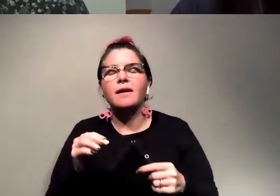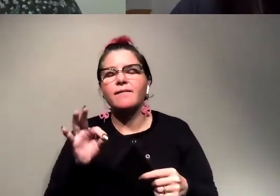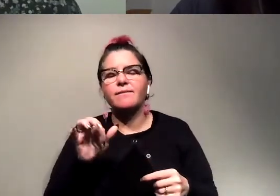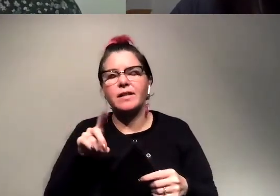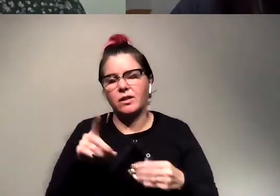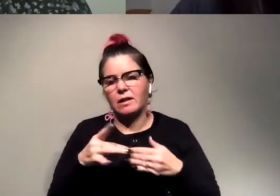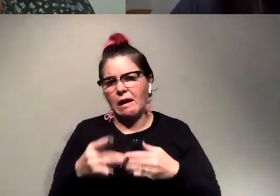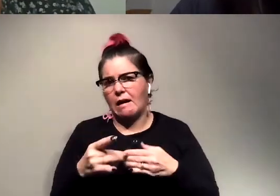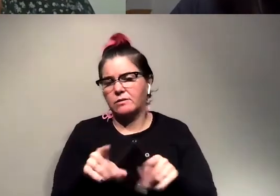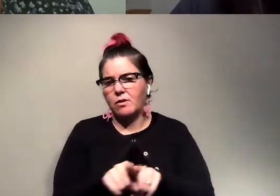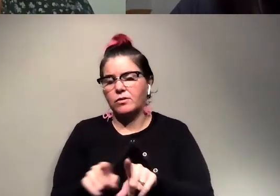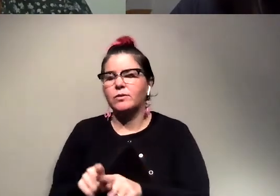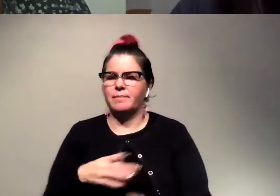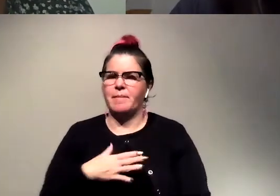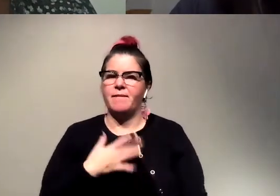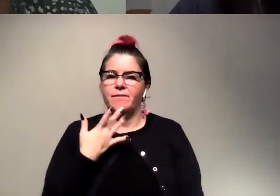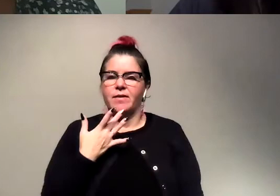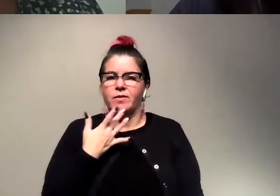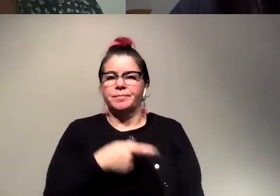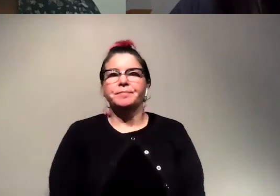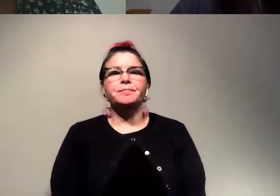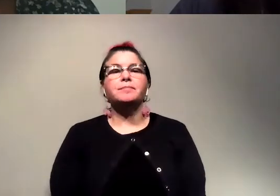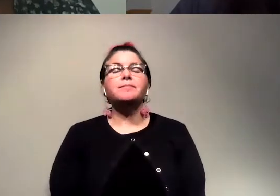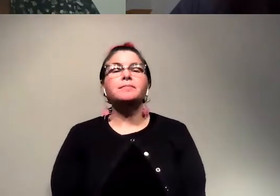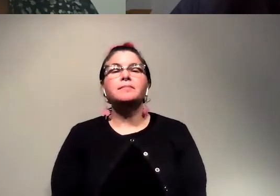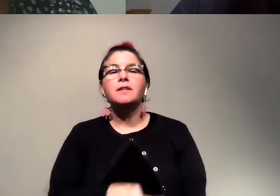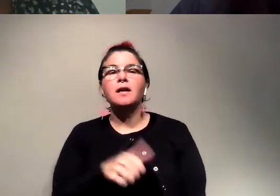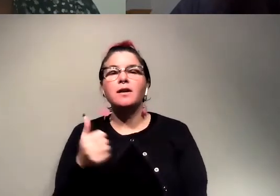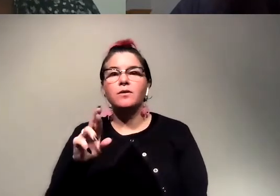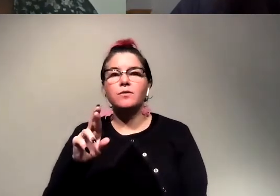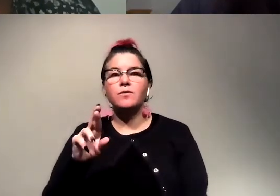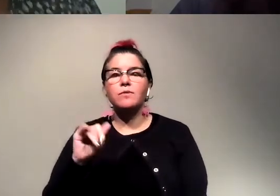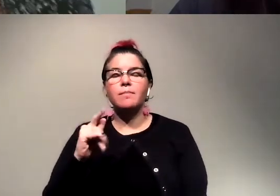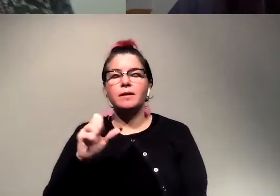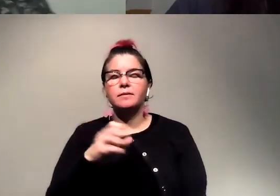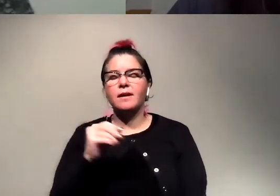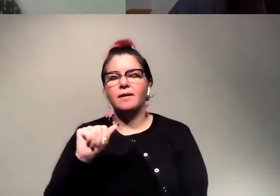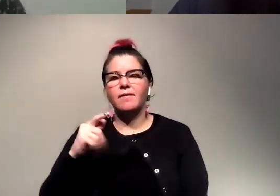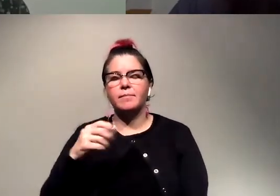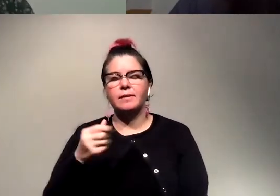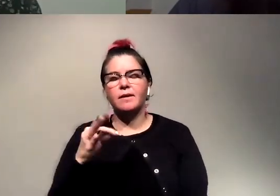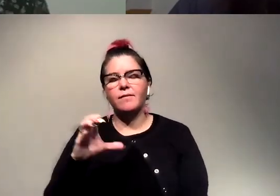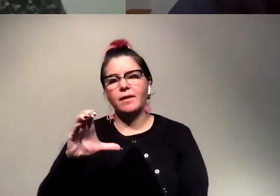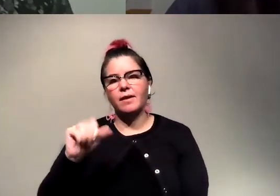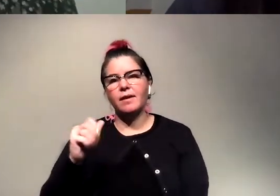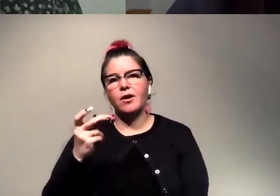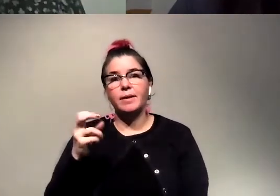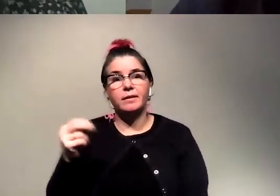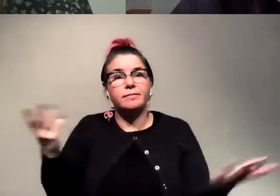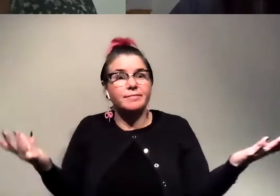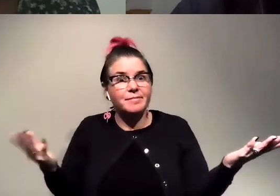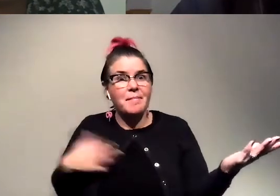that's one of my favorites. Another one of my favorites is the Reptiles and Amphibians of the Caribbean, because that's where you